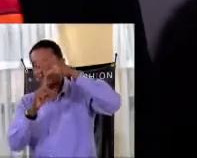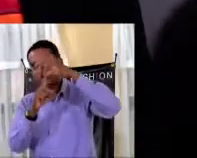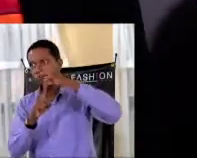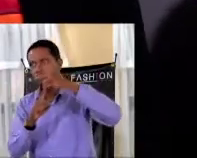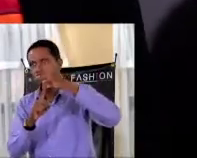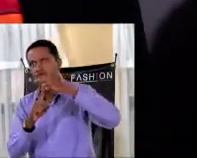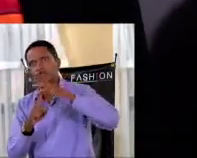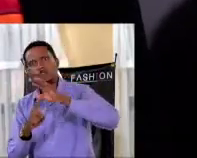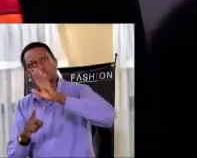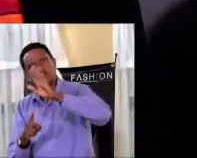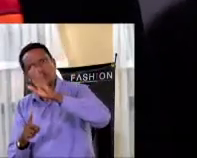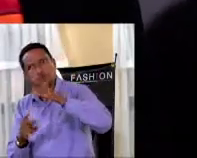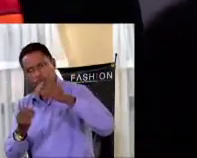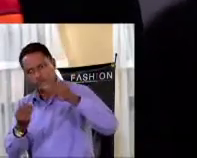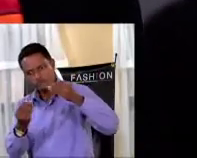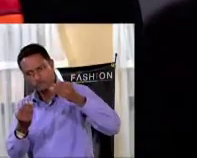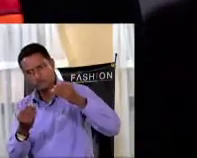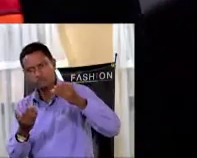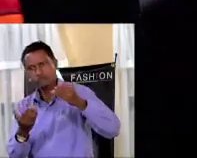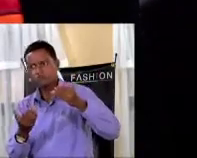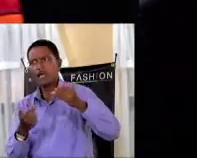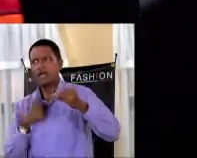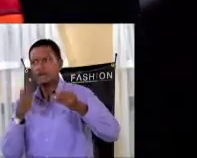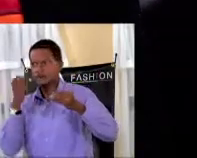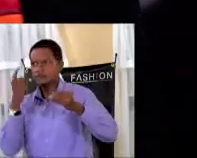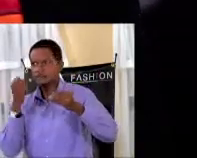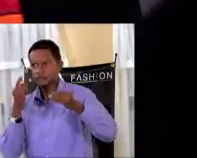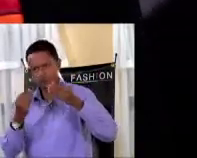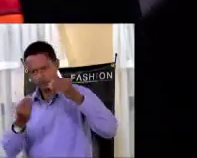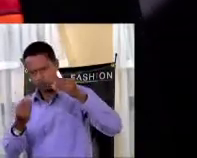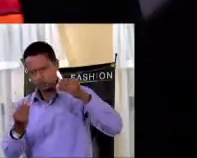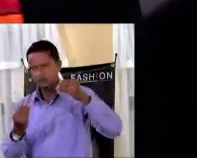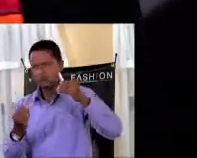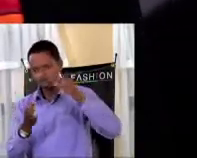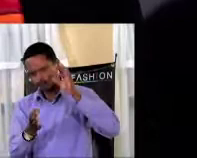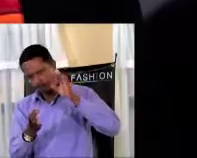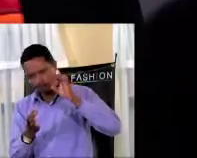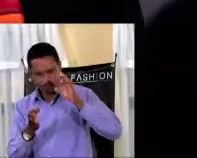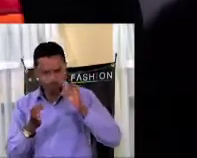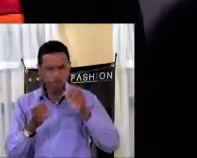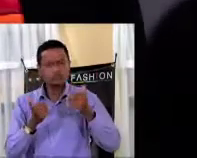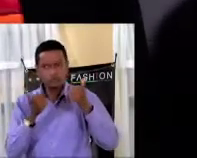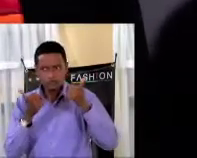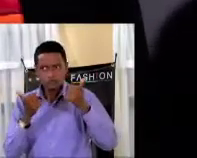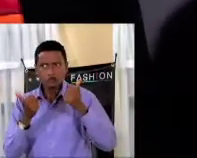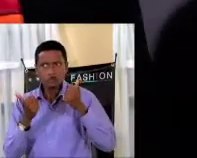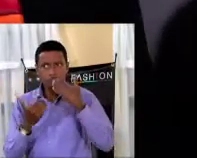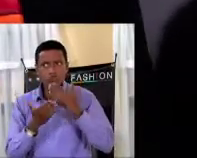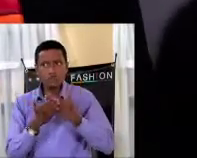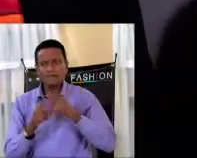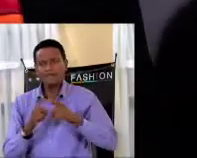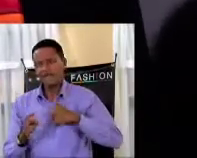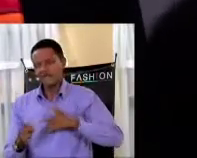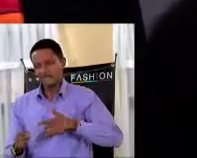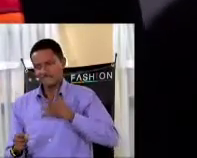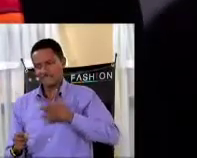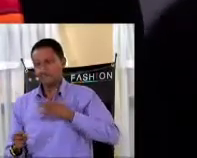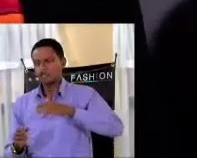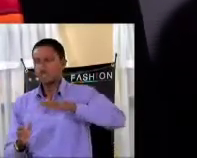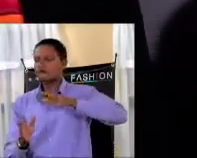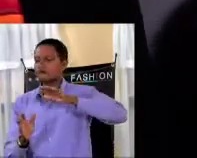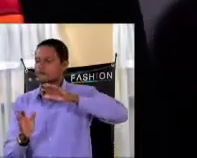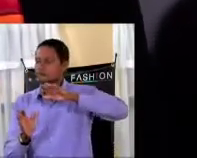it? So I understand quality and stuff is all well and relevant, but I feel like it's time that we move